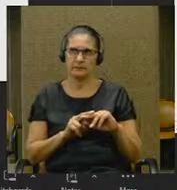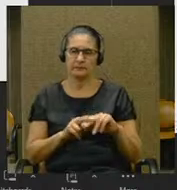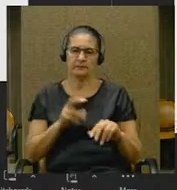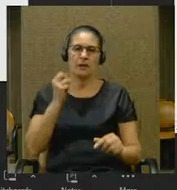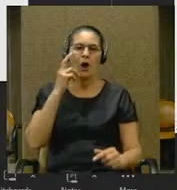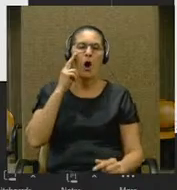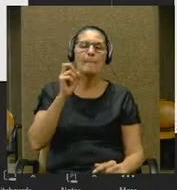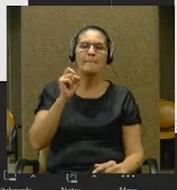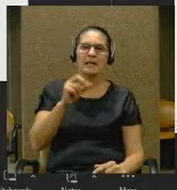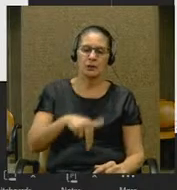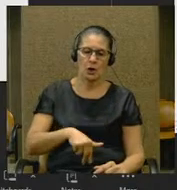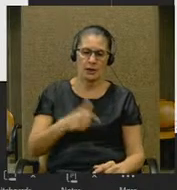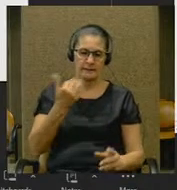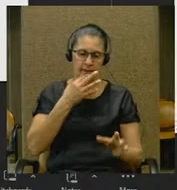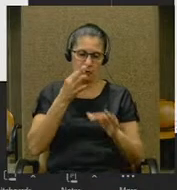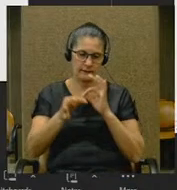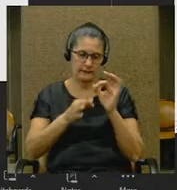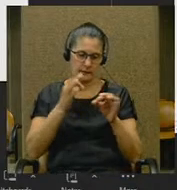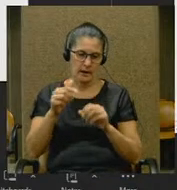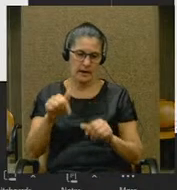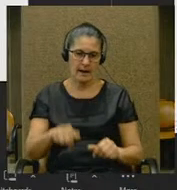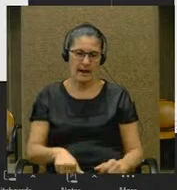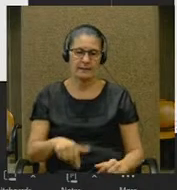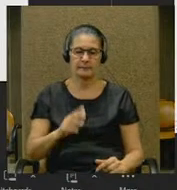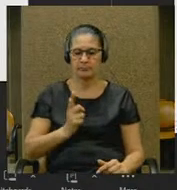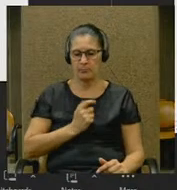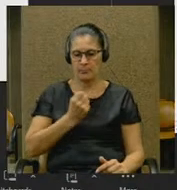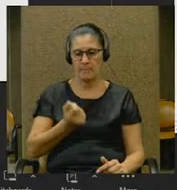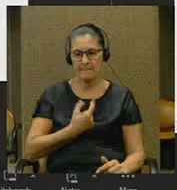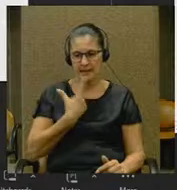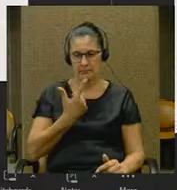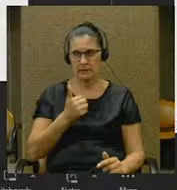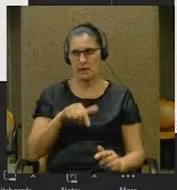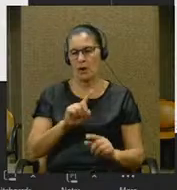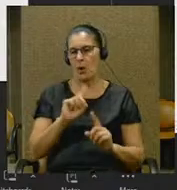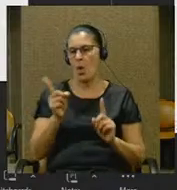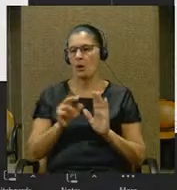my own and don't represent the position of the government of BC.